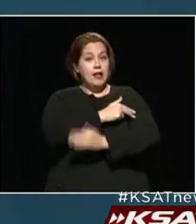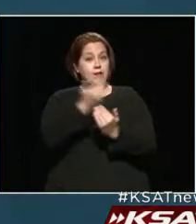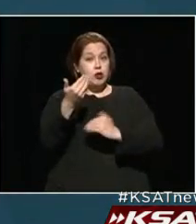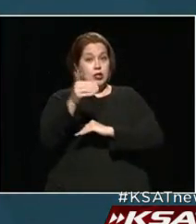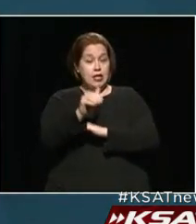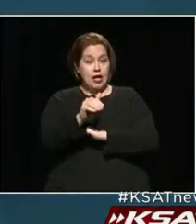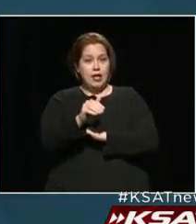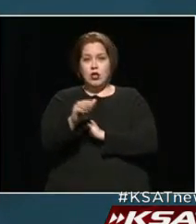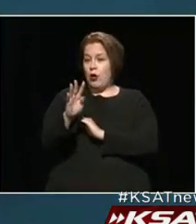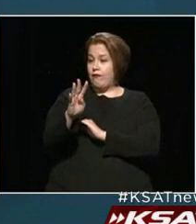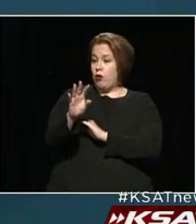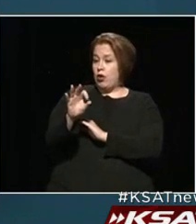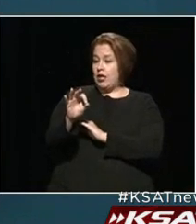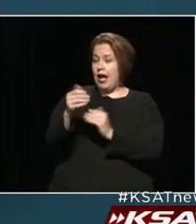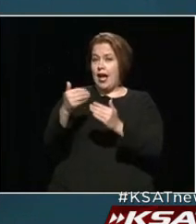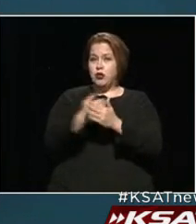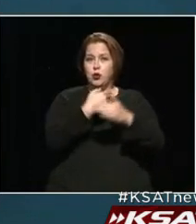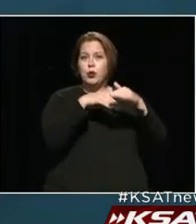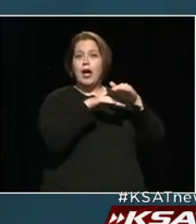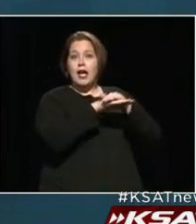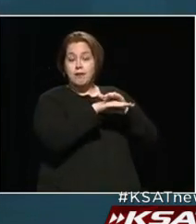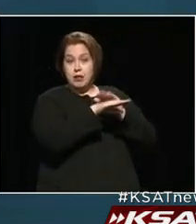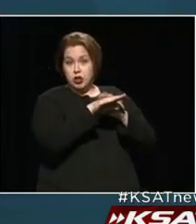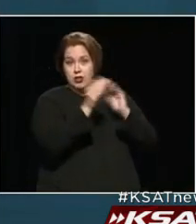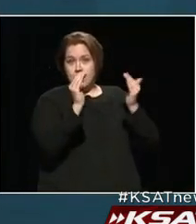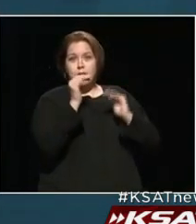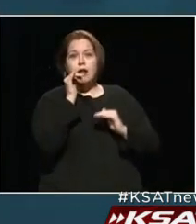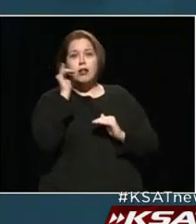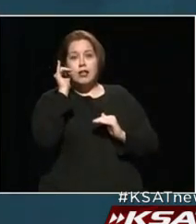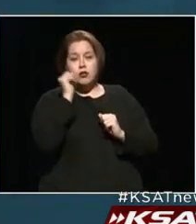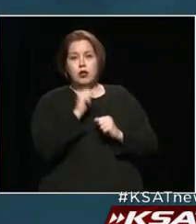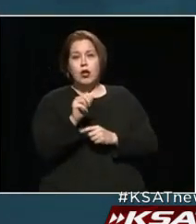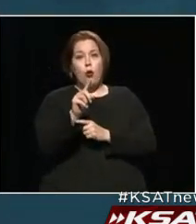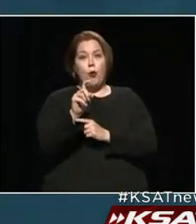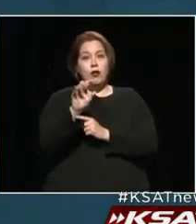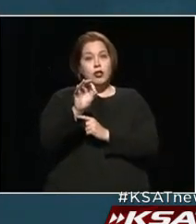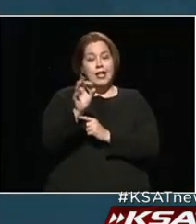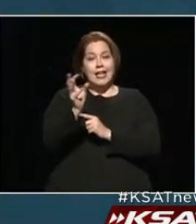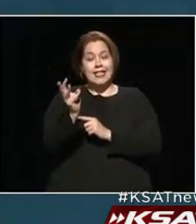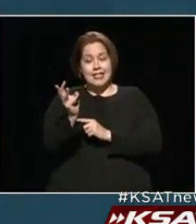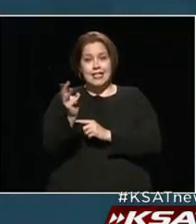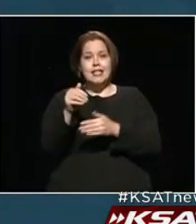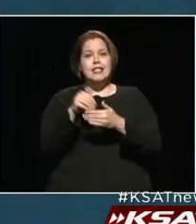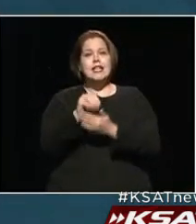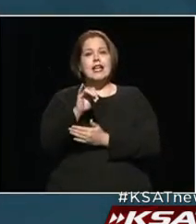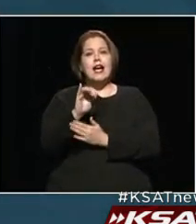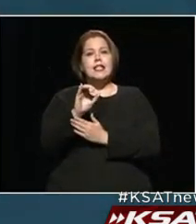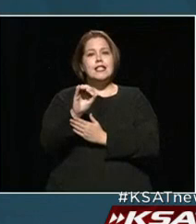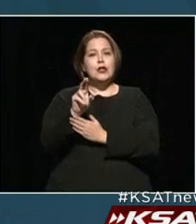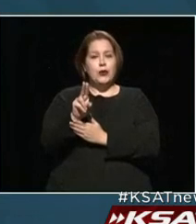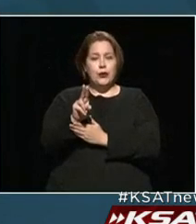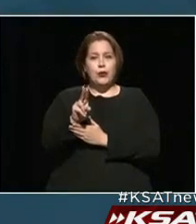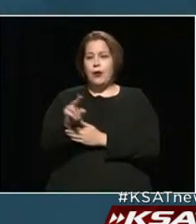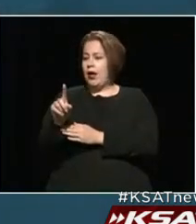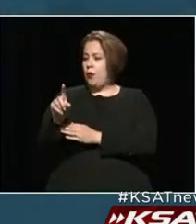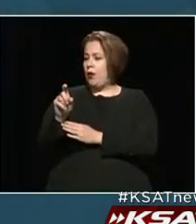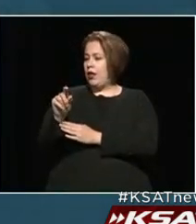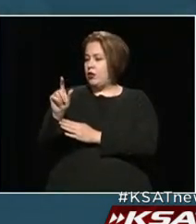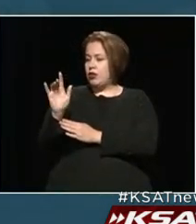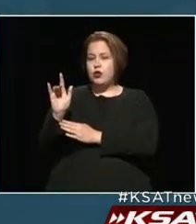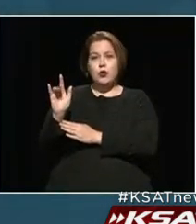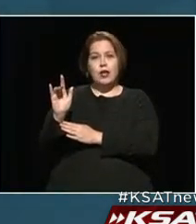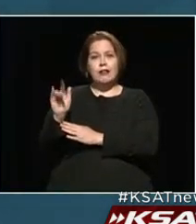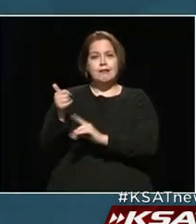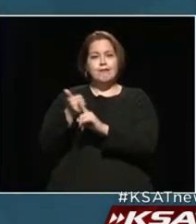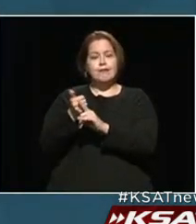tonight, 49 new admissions since yesterday, 196 in the ICU, and